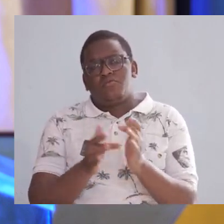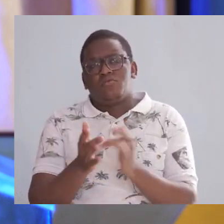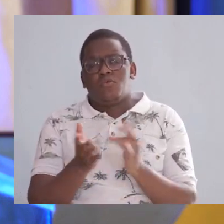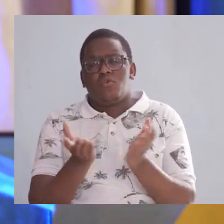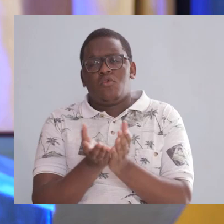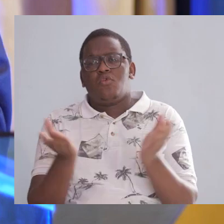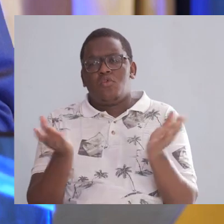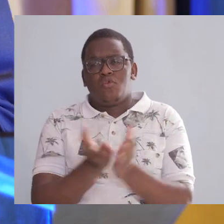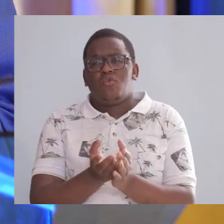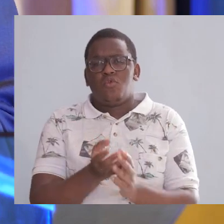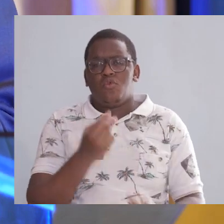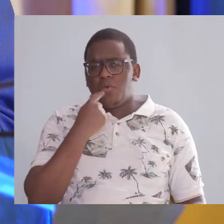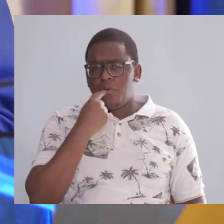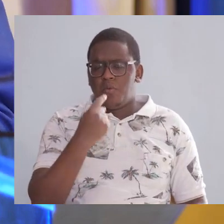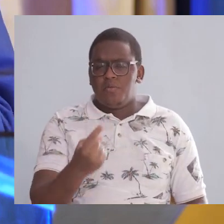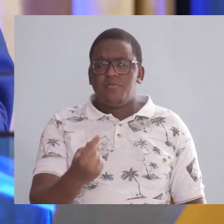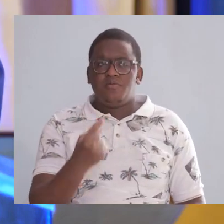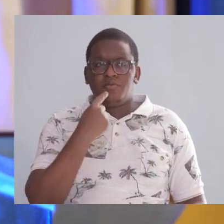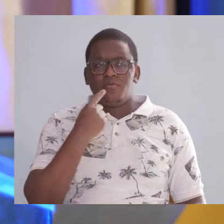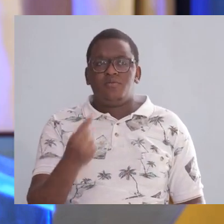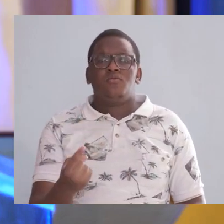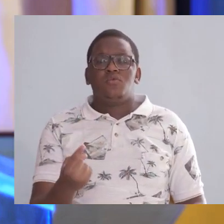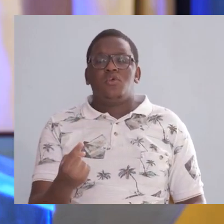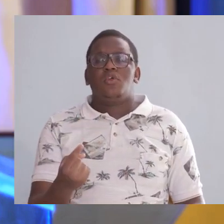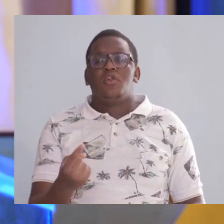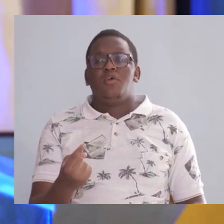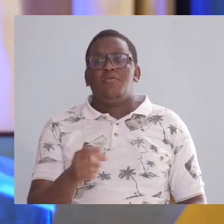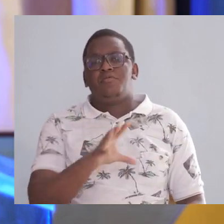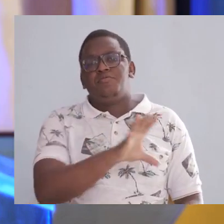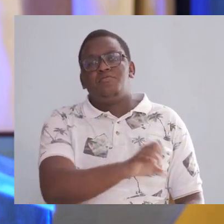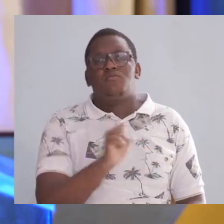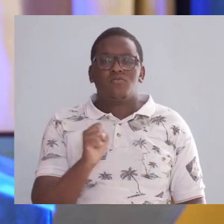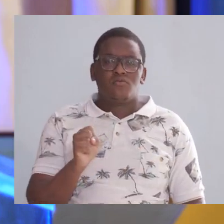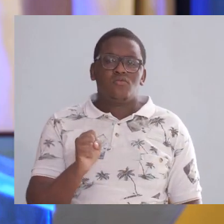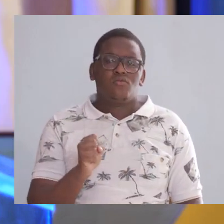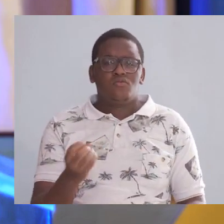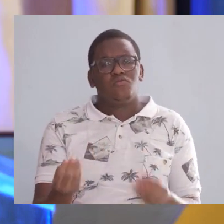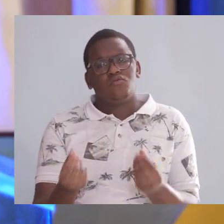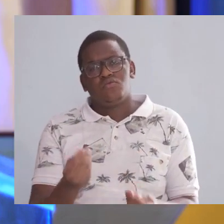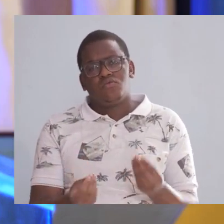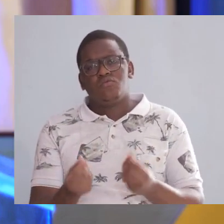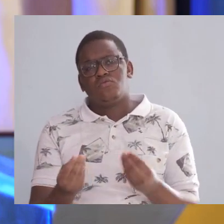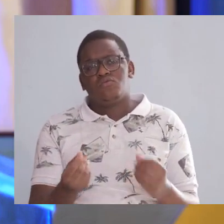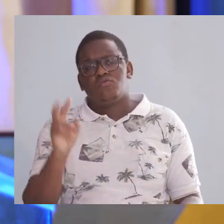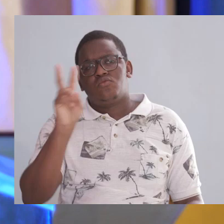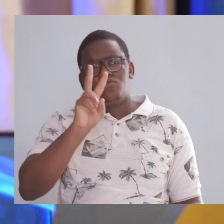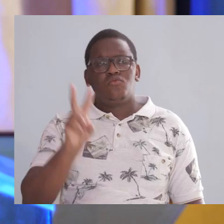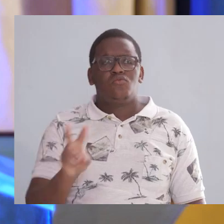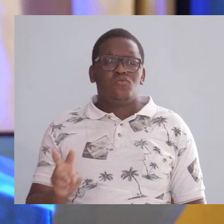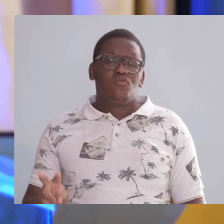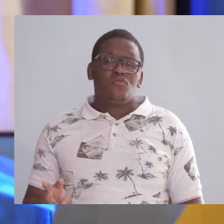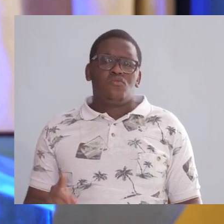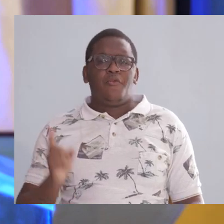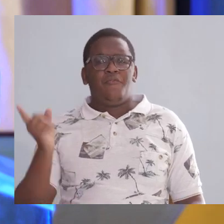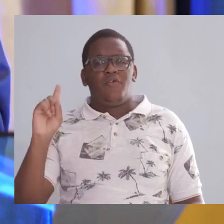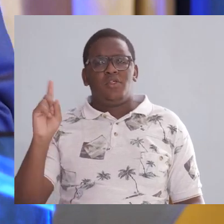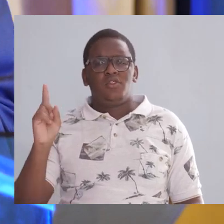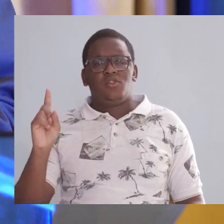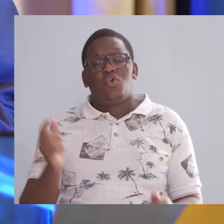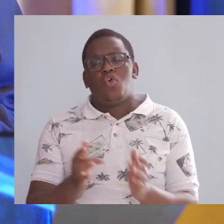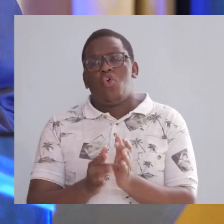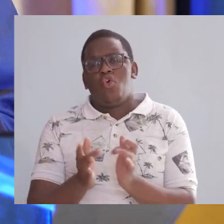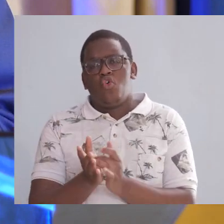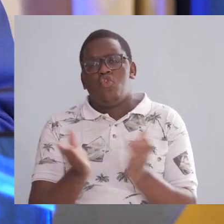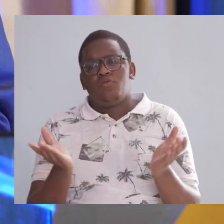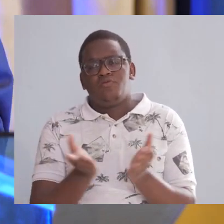the consequences of theft, such as the few that we shall look at. The first one is 1 Corinthians